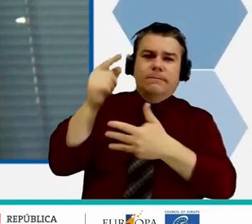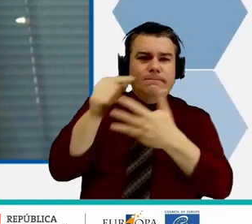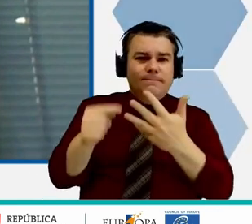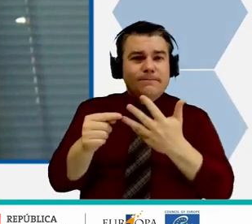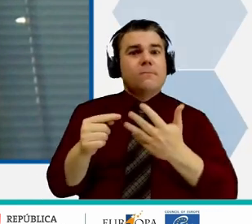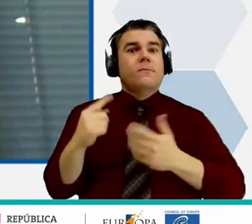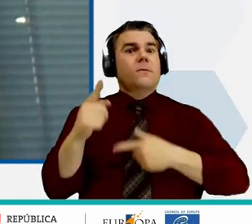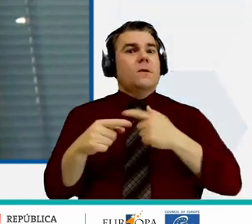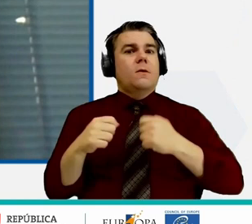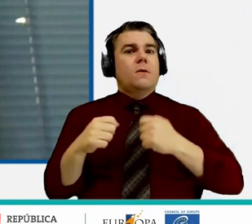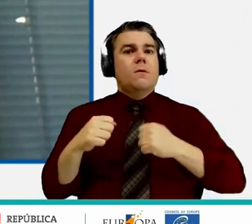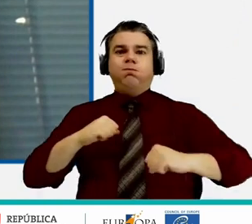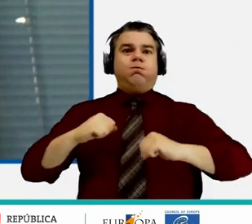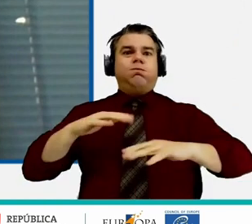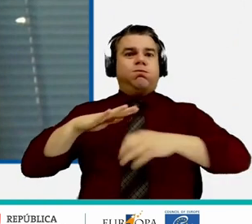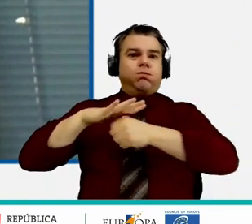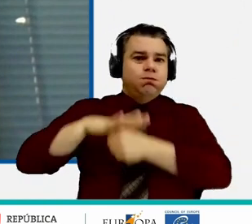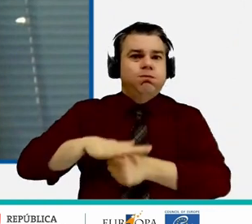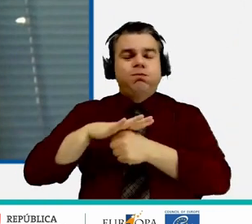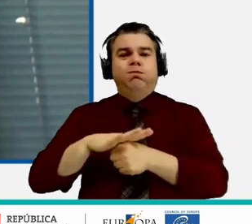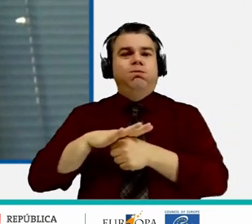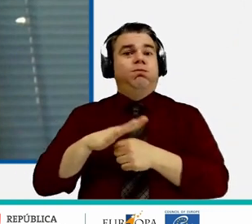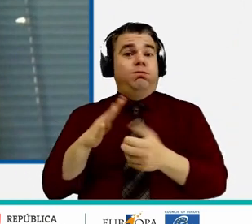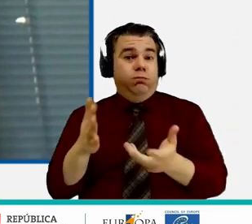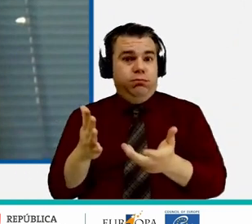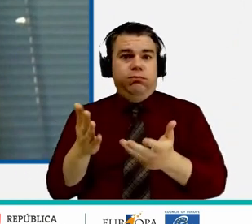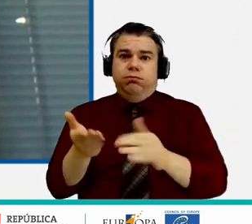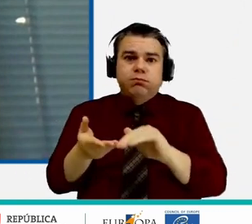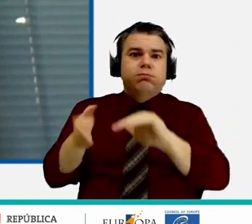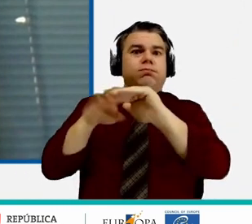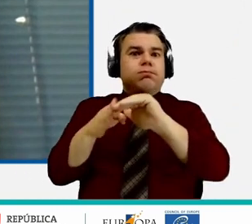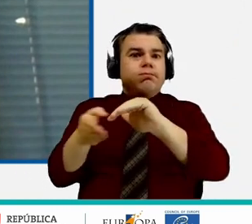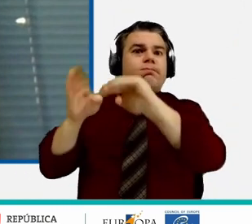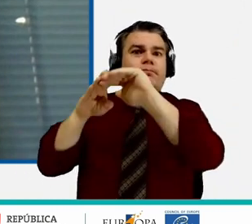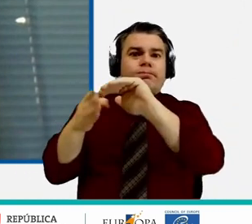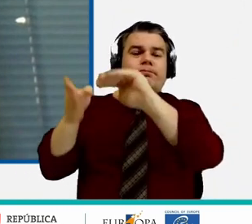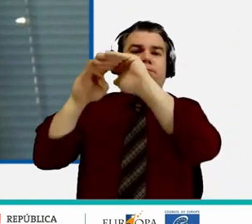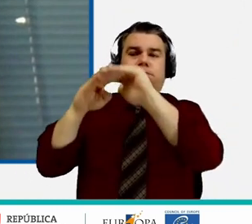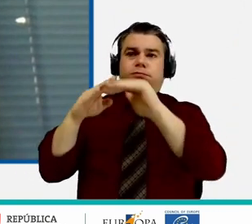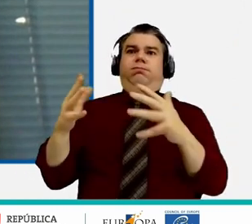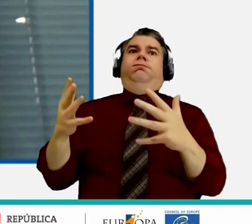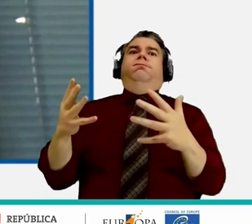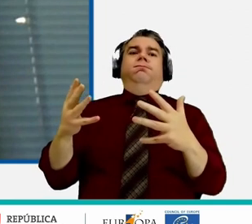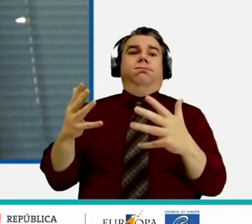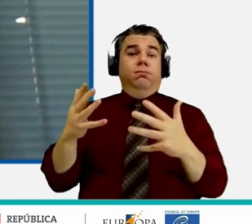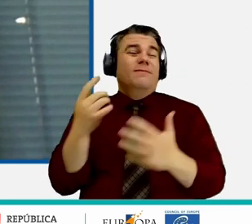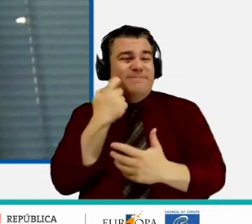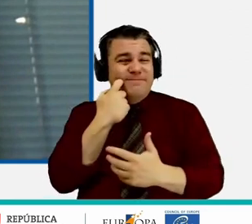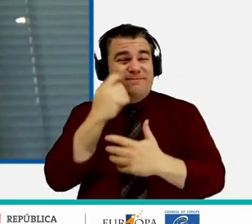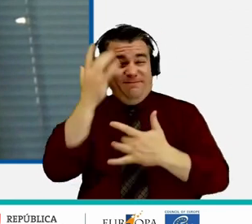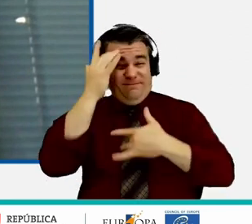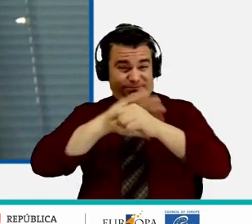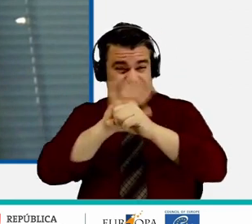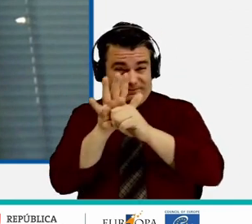and stresses that are at the same time growing in complexity, and the recent pandemic is a good example of that, and so is